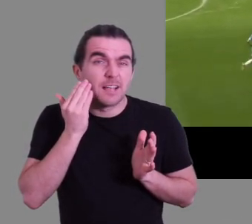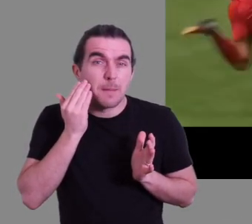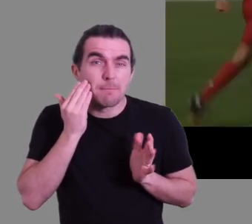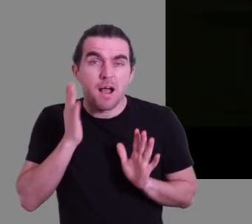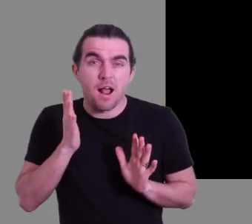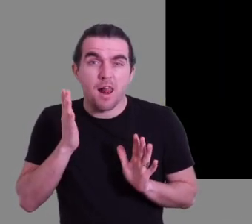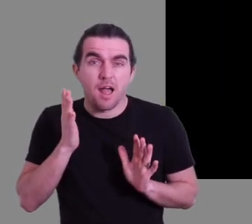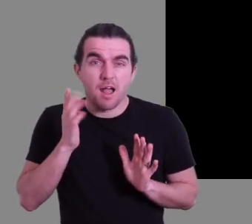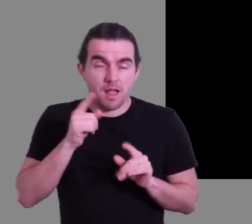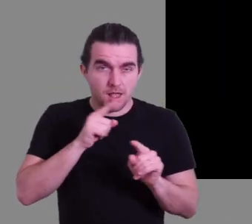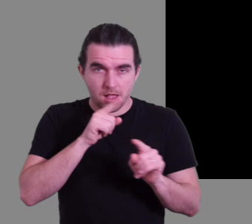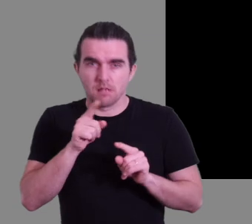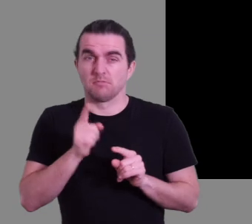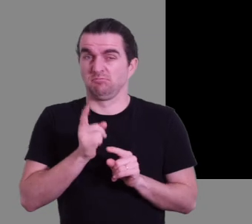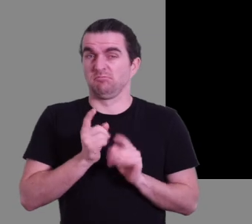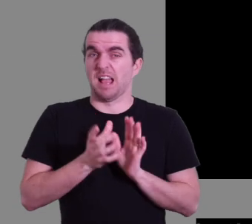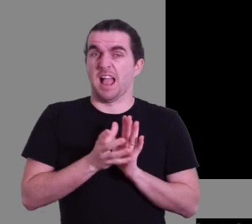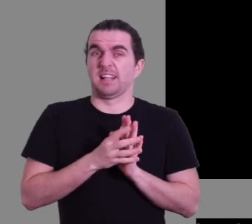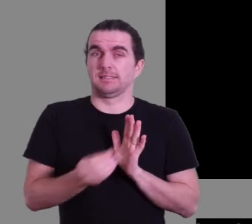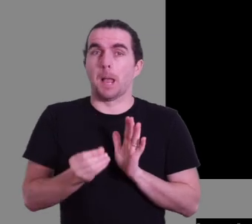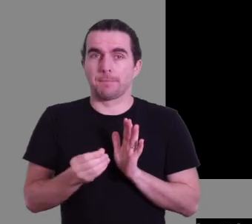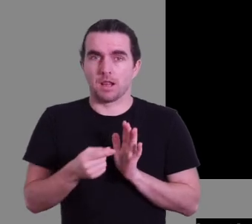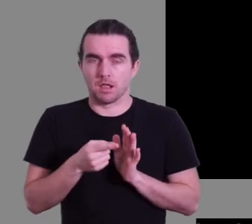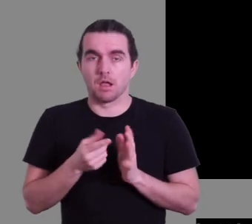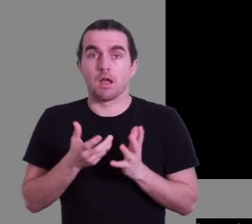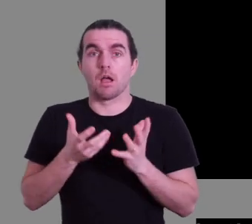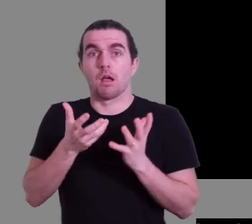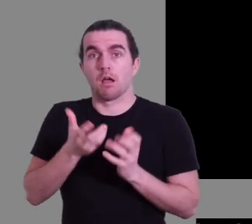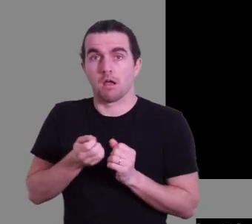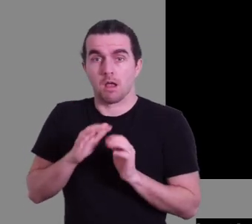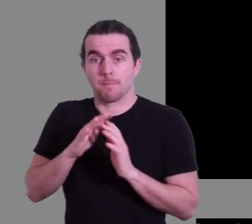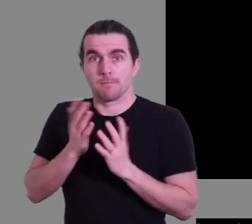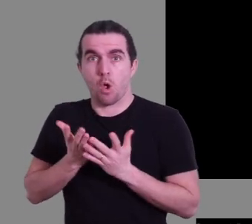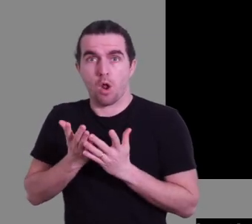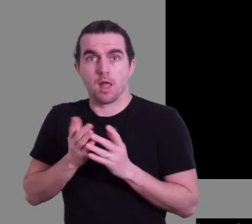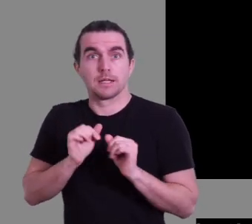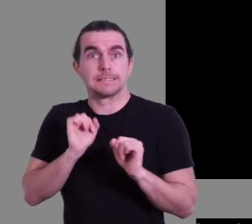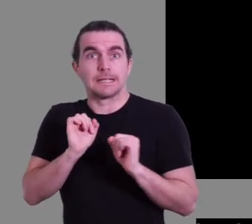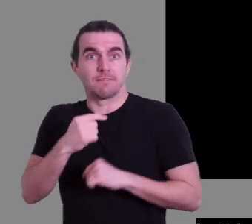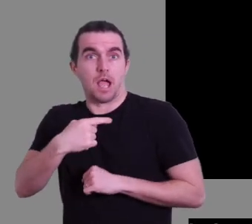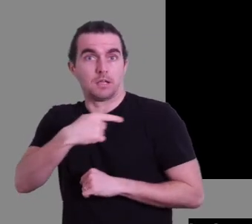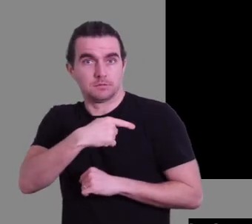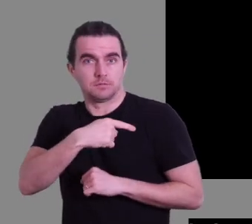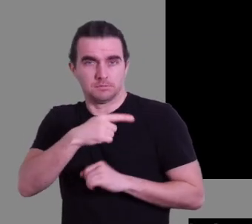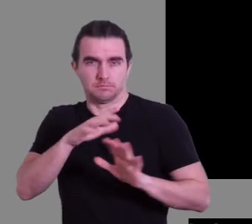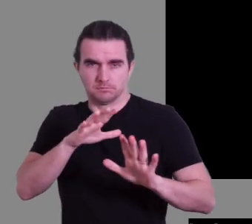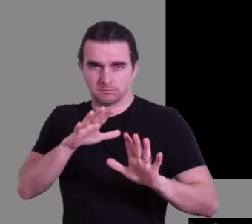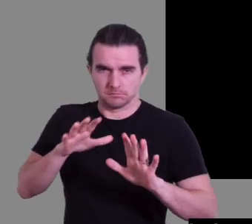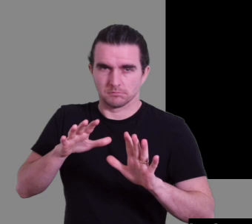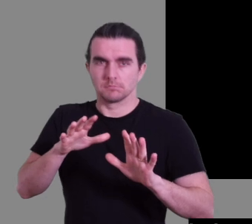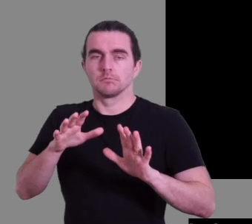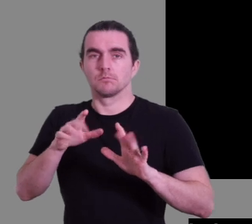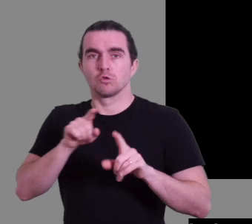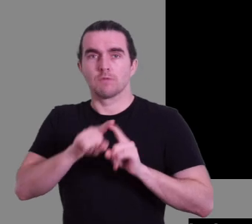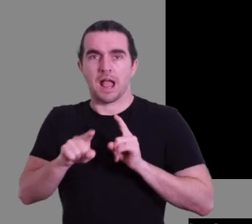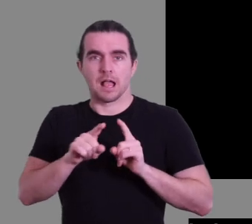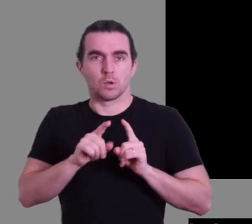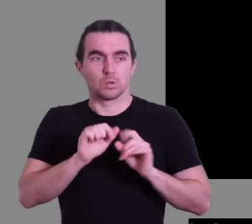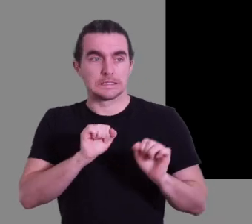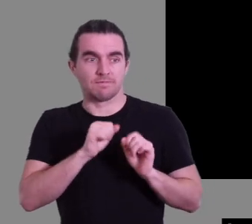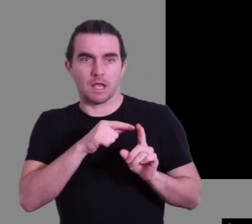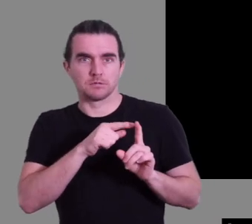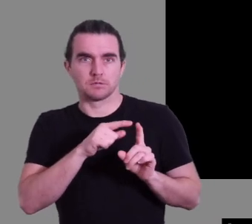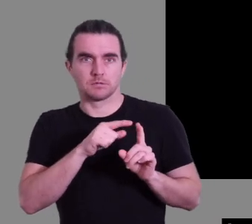thing. I think it's a pretty obvious example, but he's got the ball on one side, the defender's there. He's going to take it away from the line of the